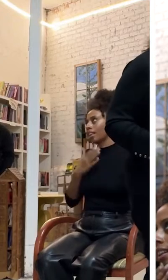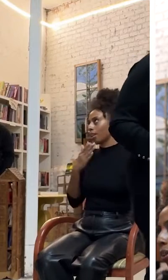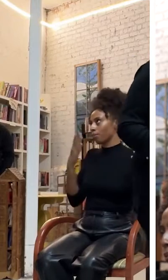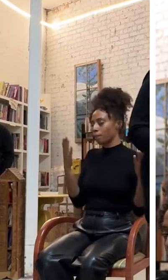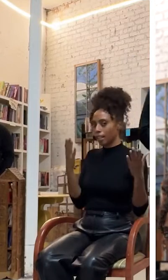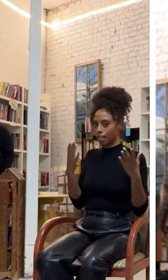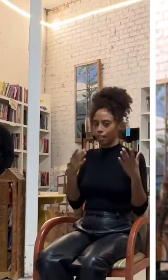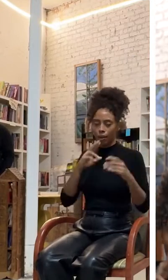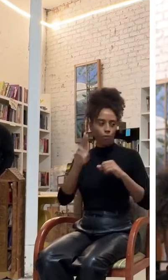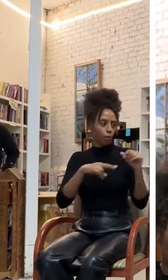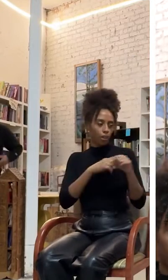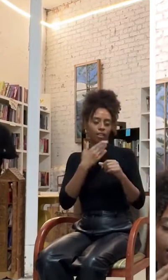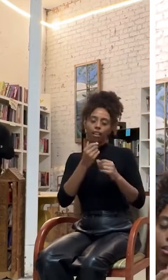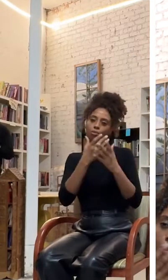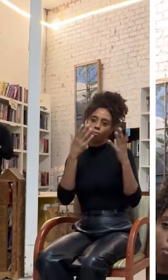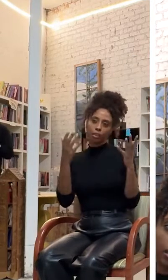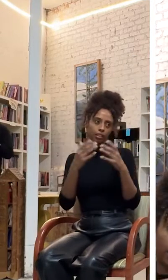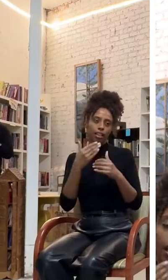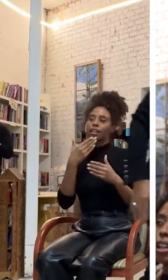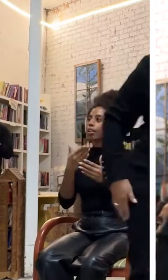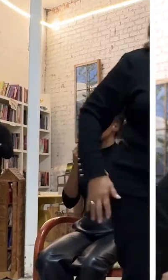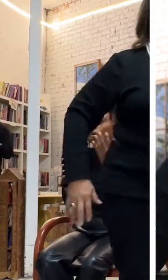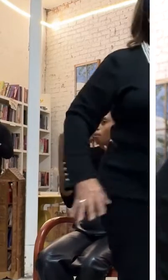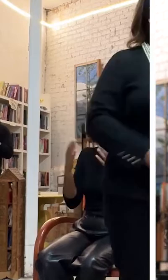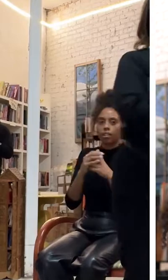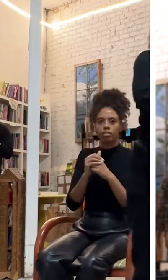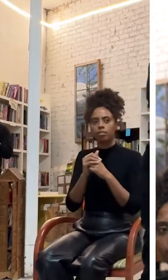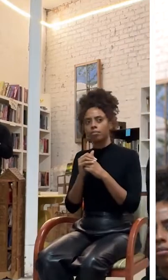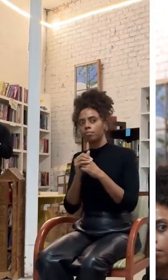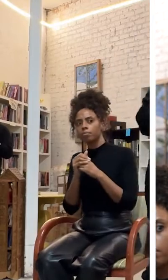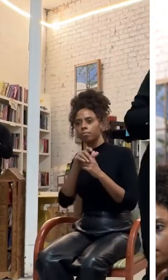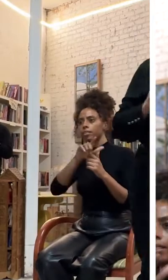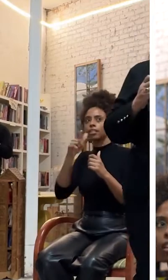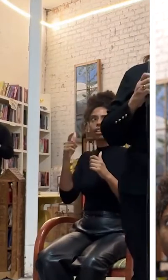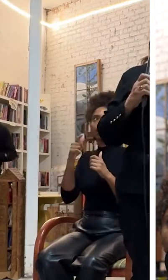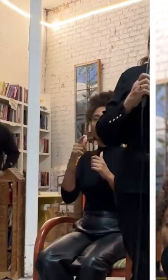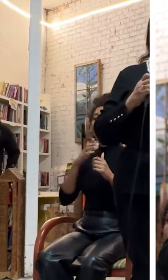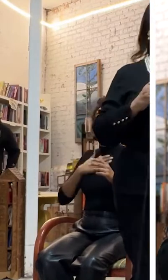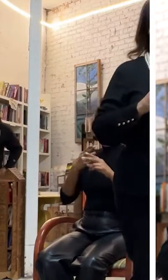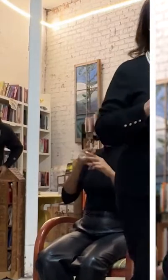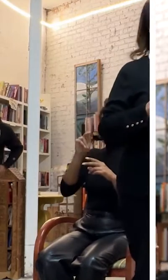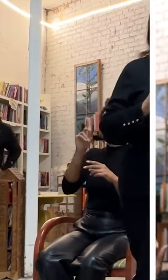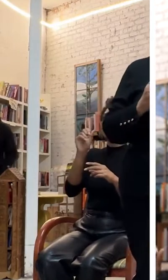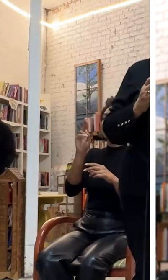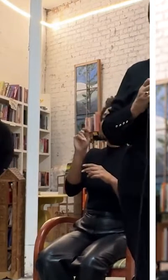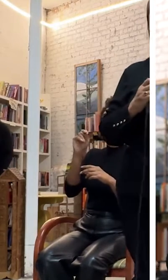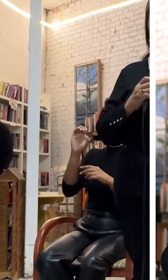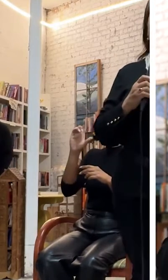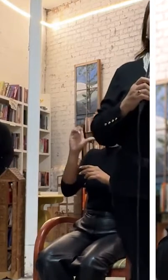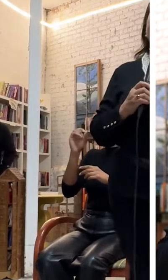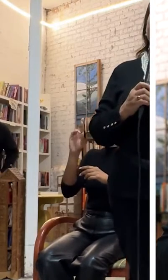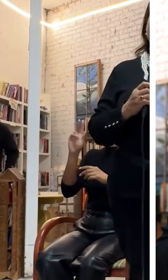course. Thank you so much. You forgot to tell us your name. I'm Karen Clopton. I was chair of